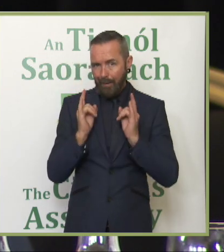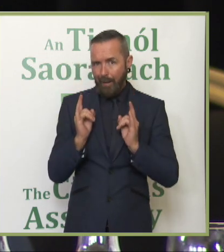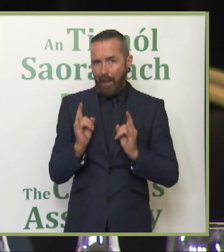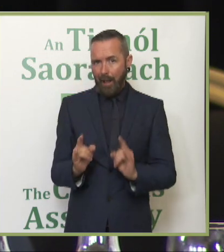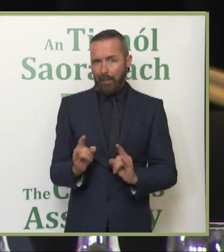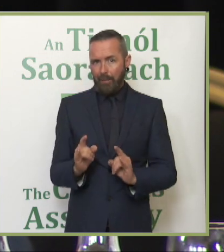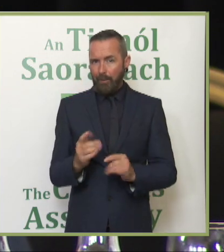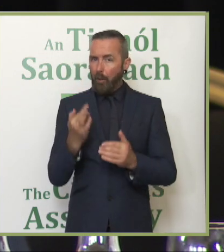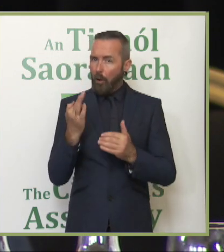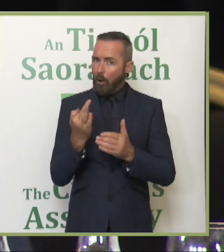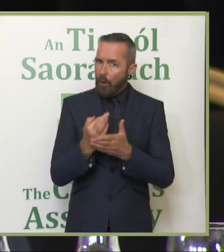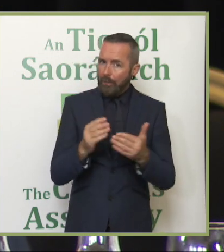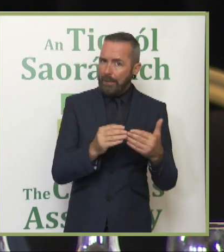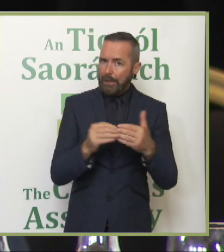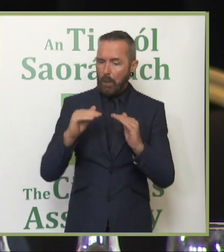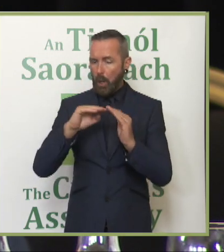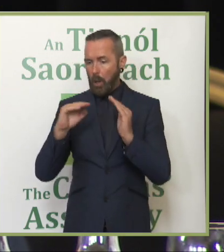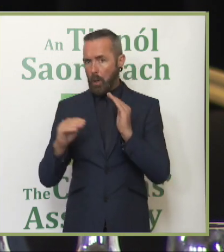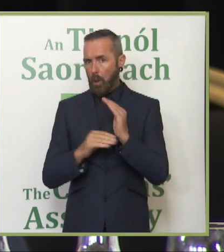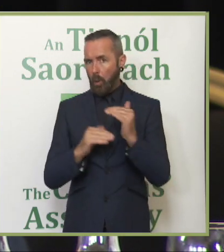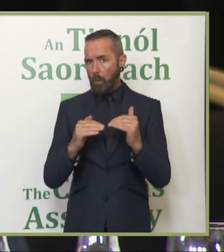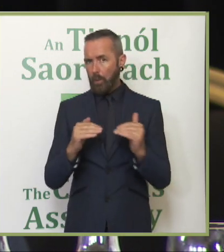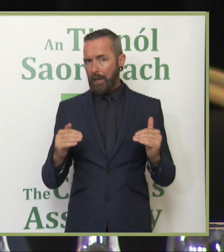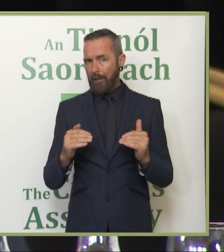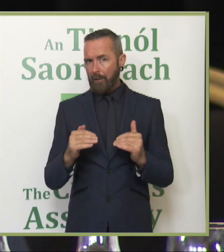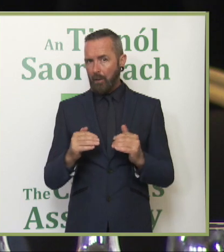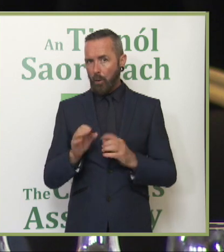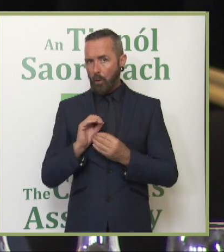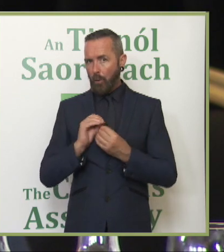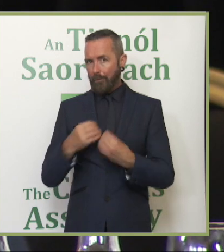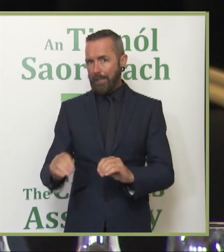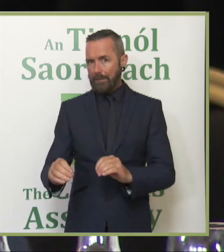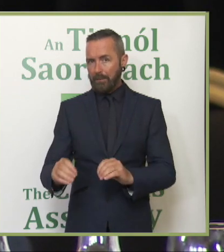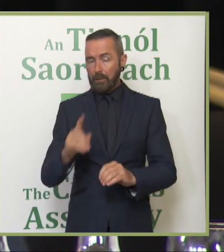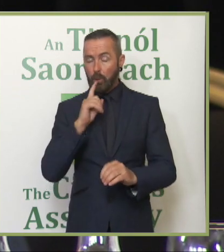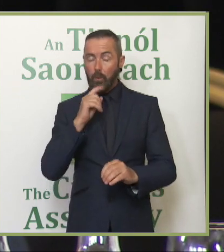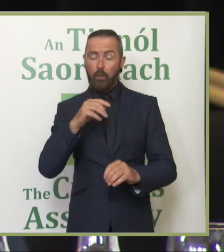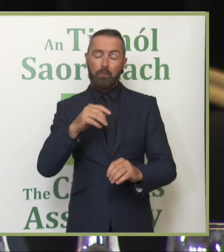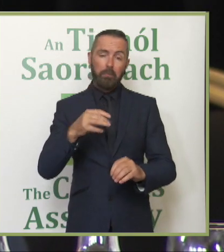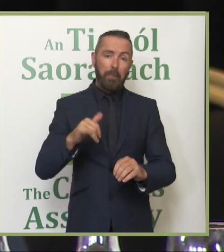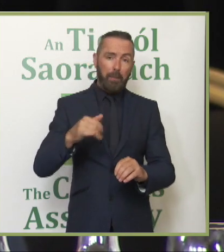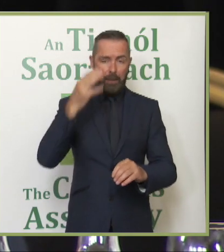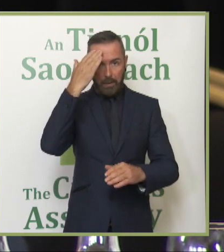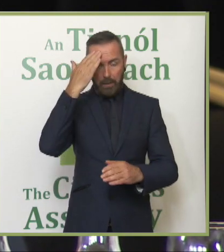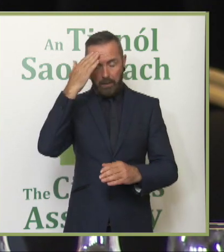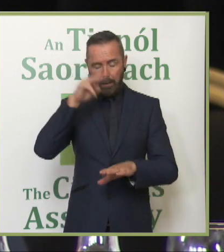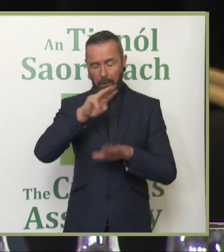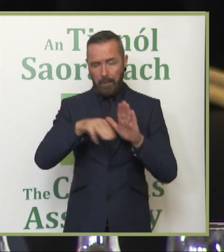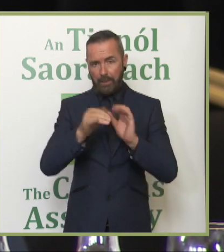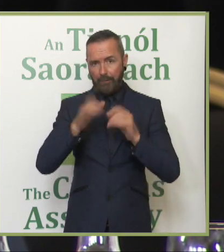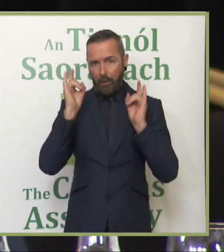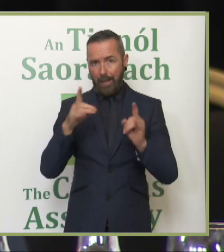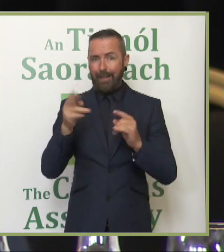is going to be involved in the scheme. There will be a permission for another minister, so in this case the Minister for Health, to come up with a scheme as